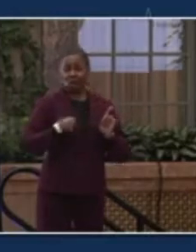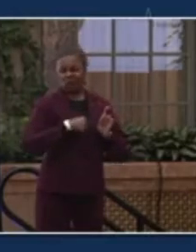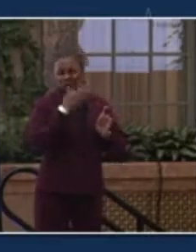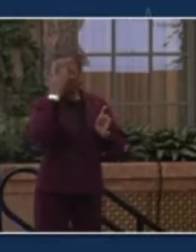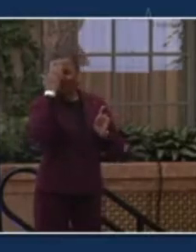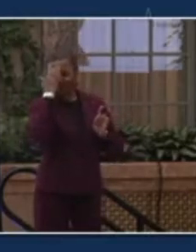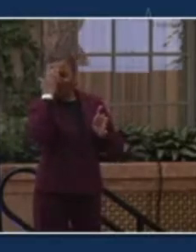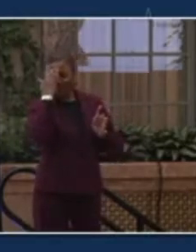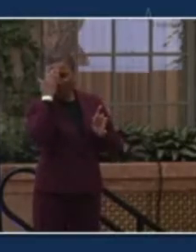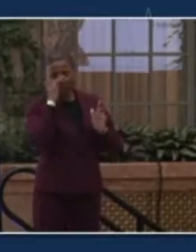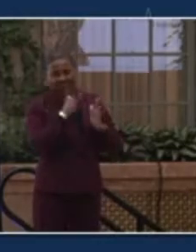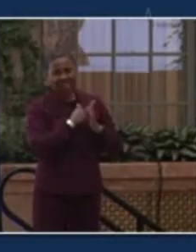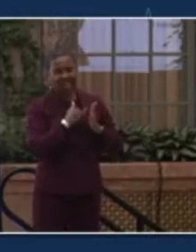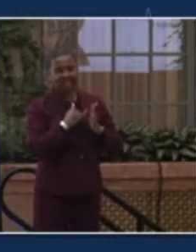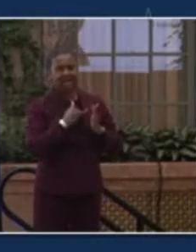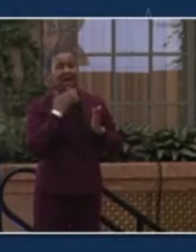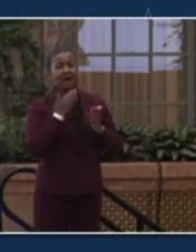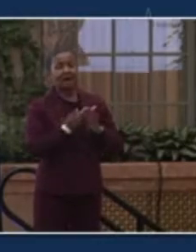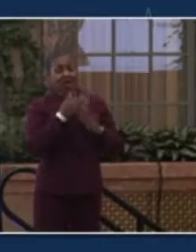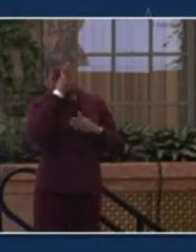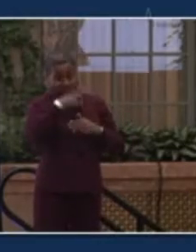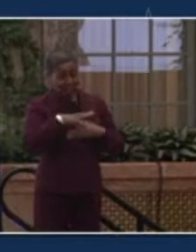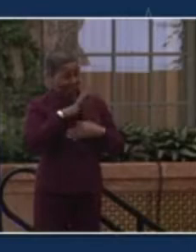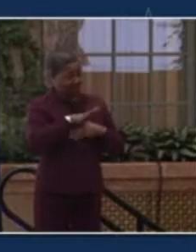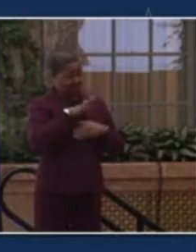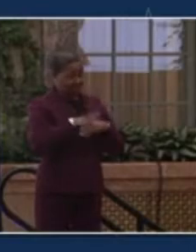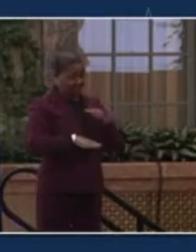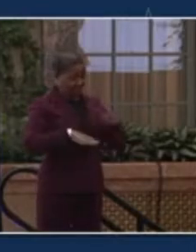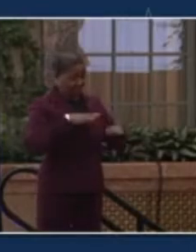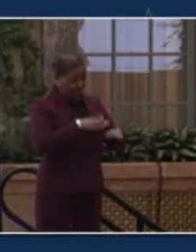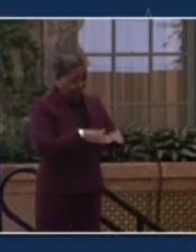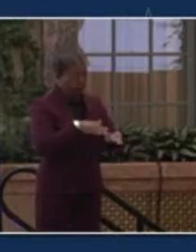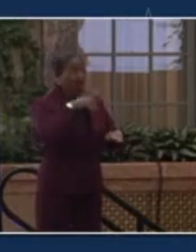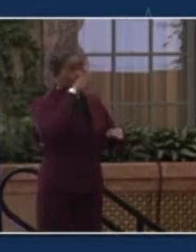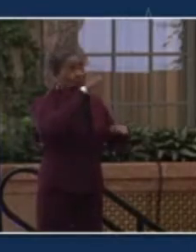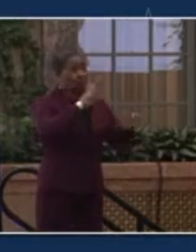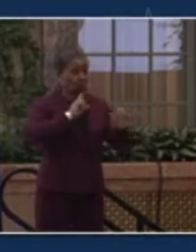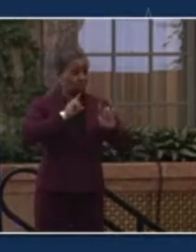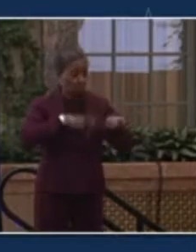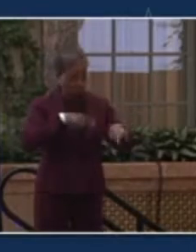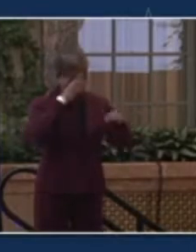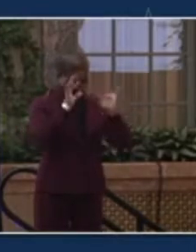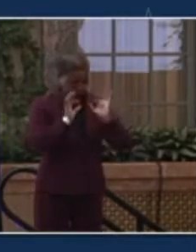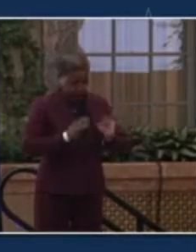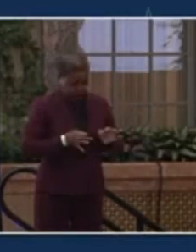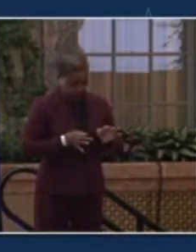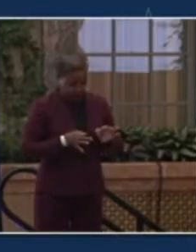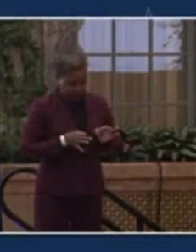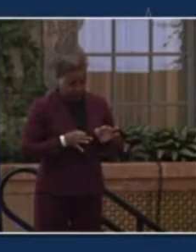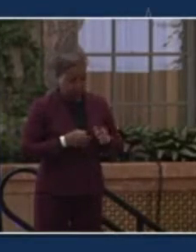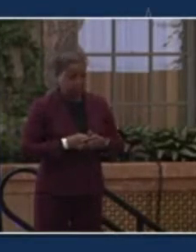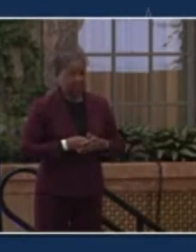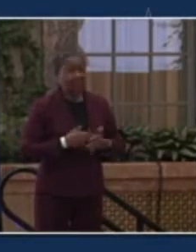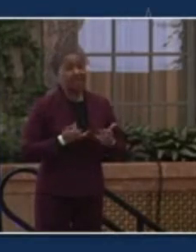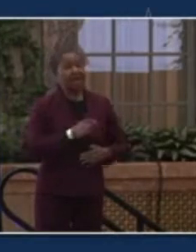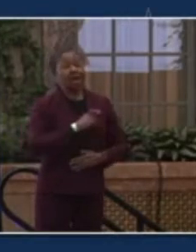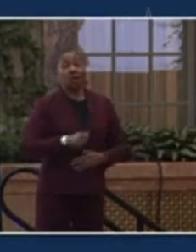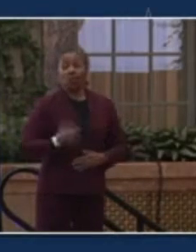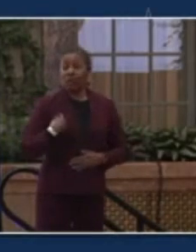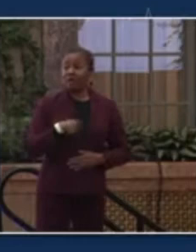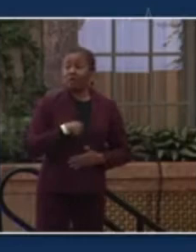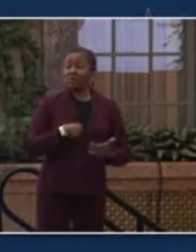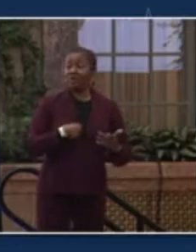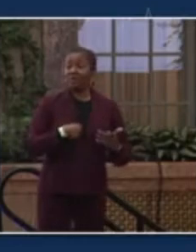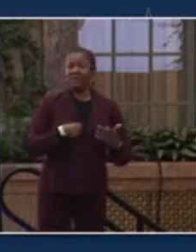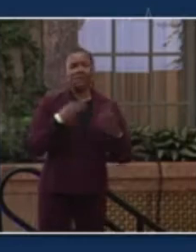know that the steps of a good man are ordered by the Lord. Now, Lord, as we,